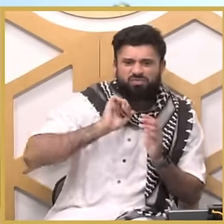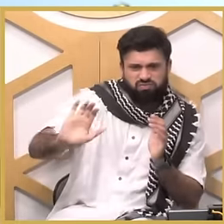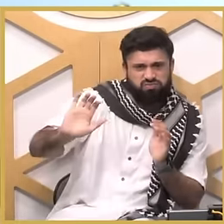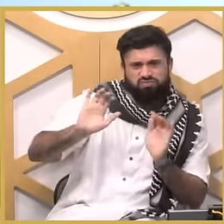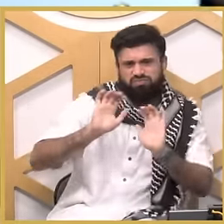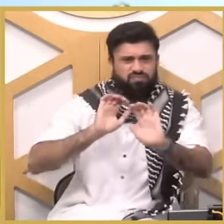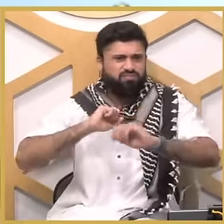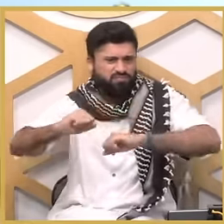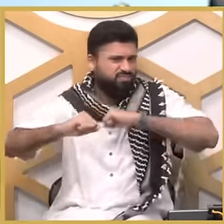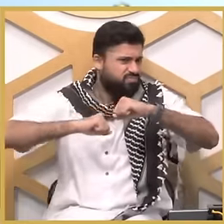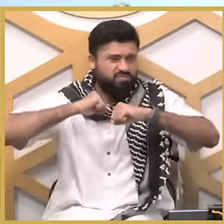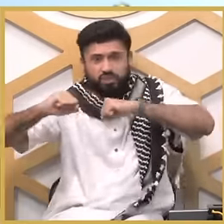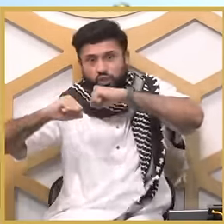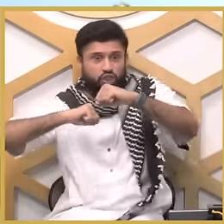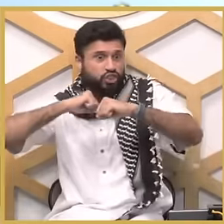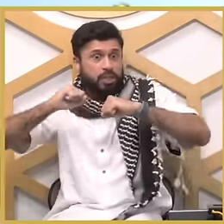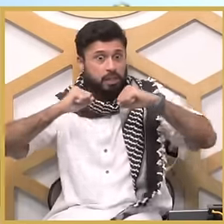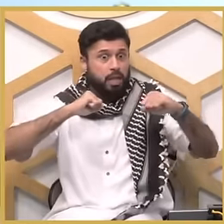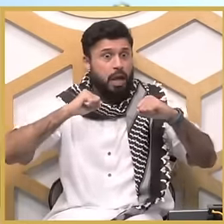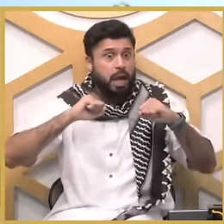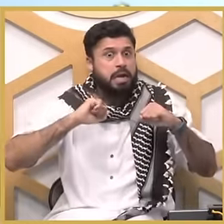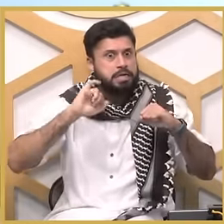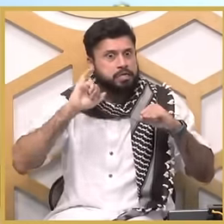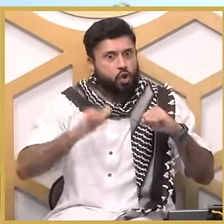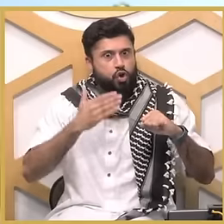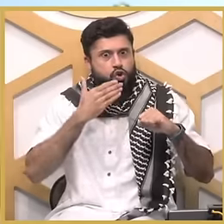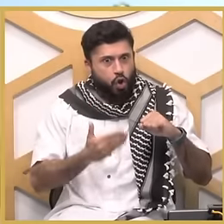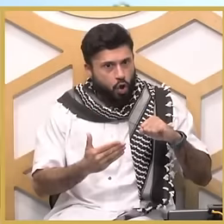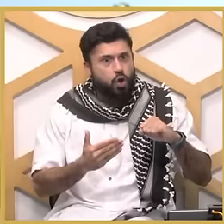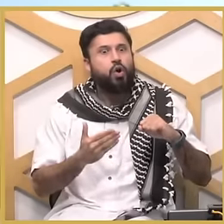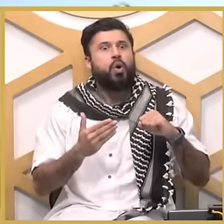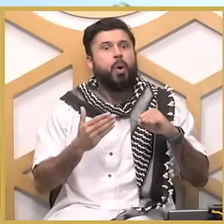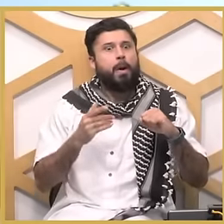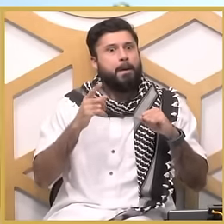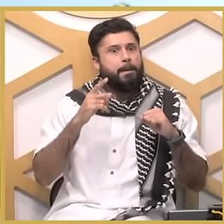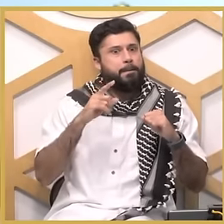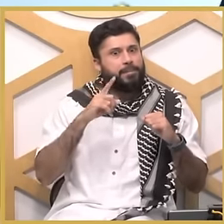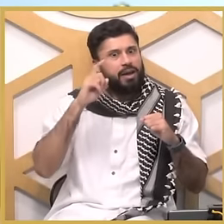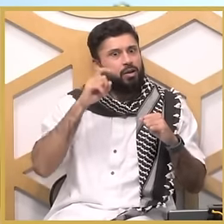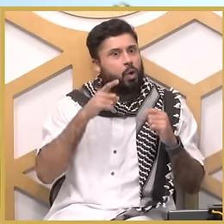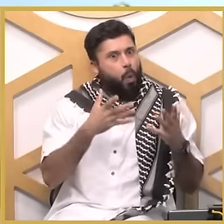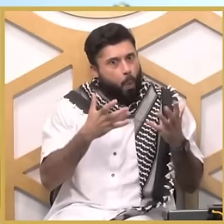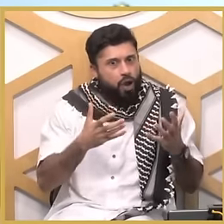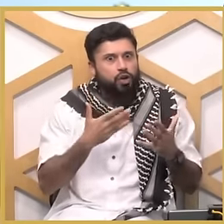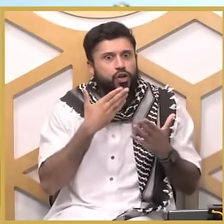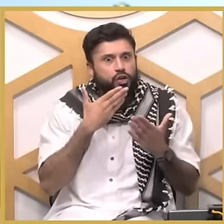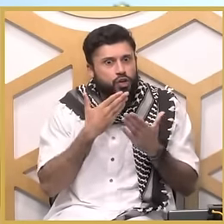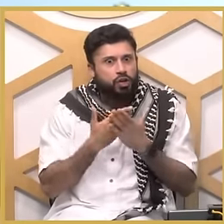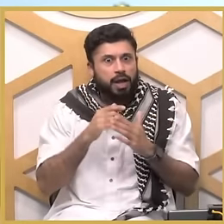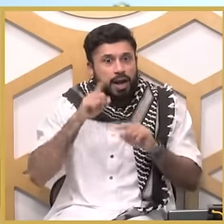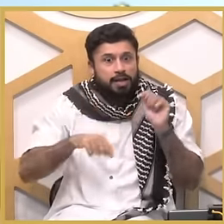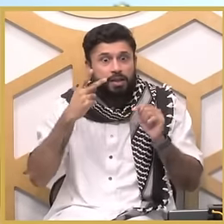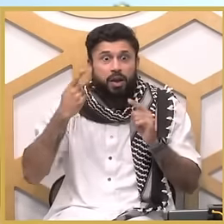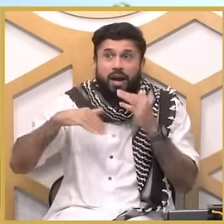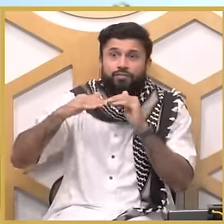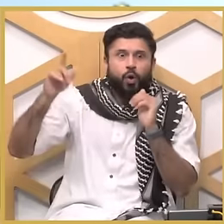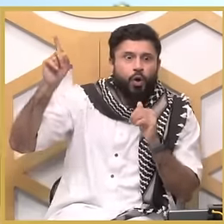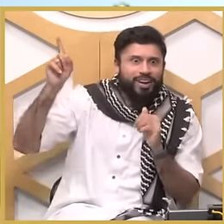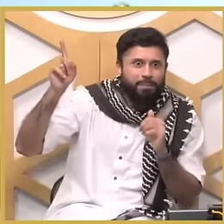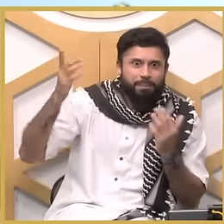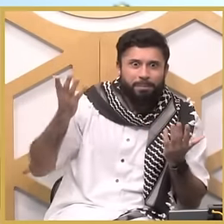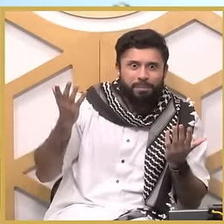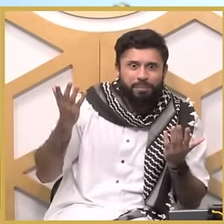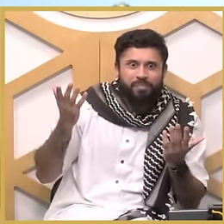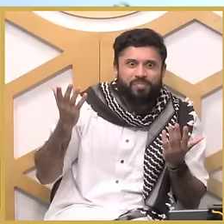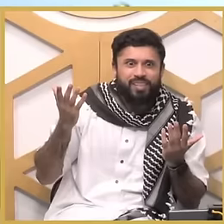what drives you. The unseen becomes the driver over the seen, and the greatest part of the ghaib is the sight of Allah subhanahu wa ta'ala. The